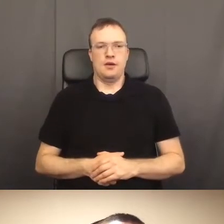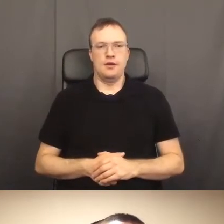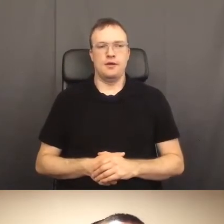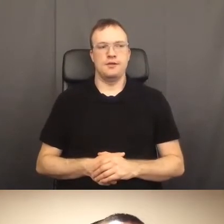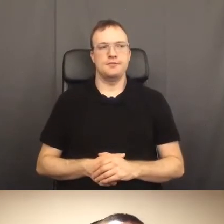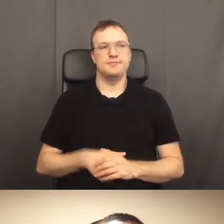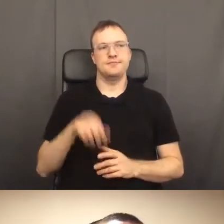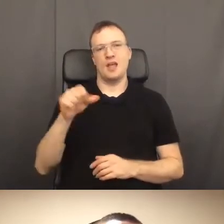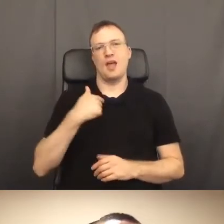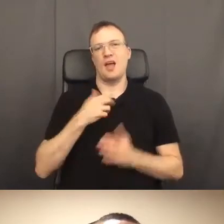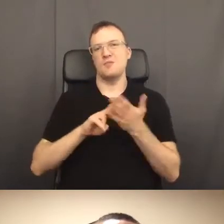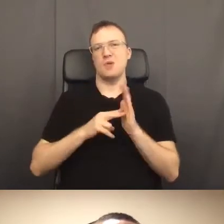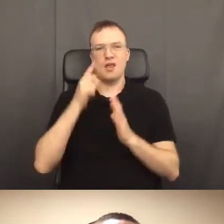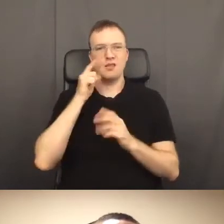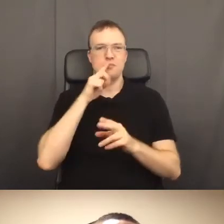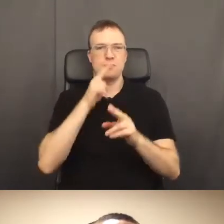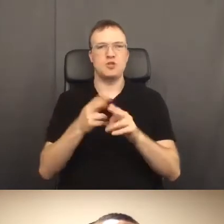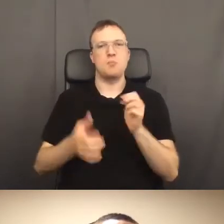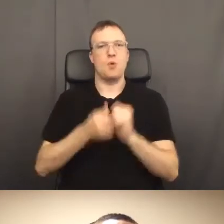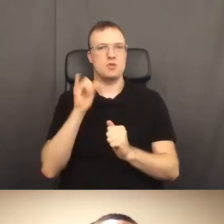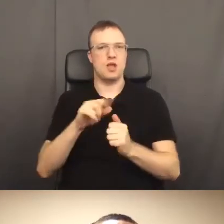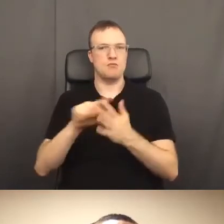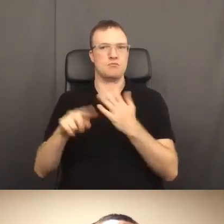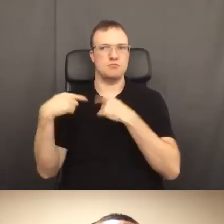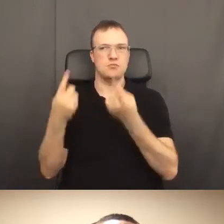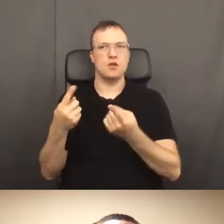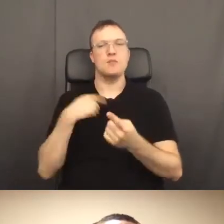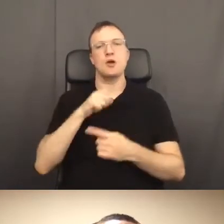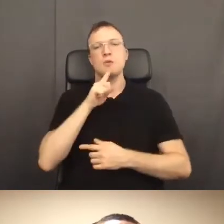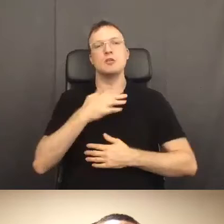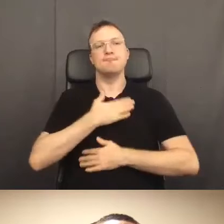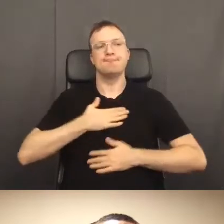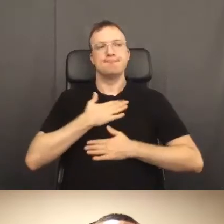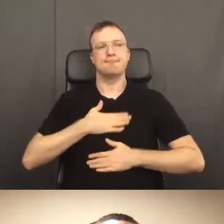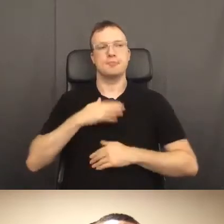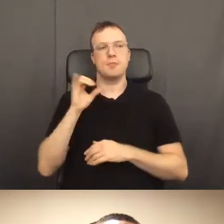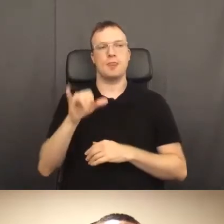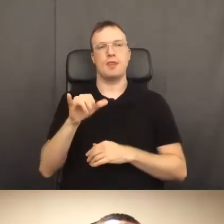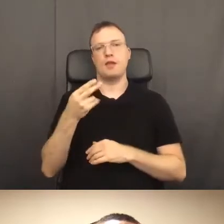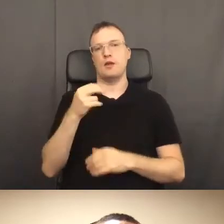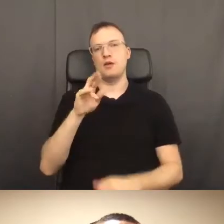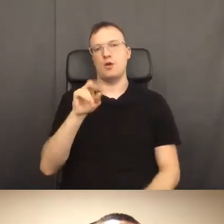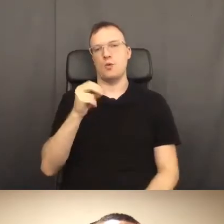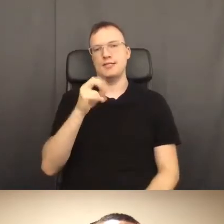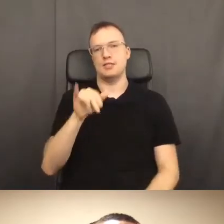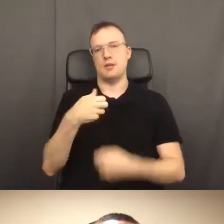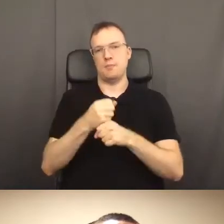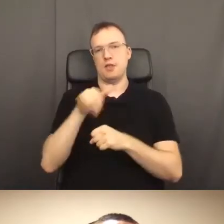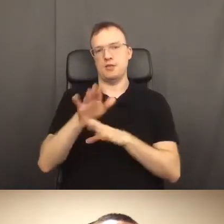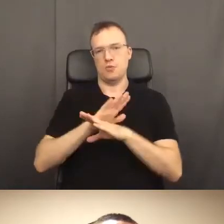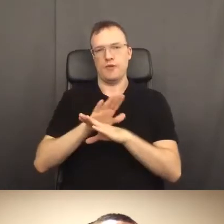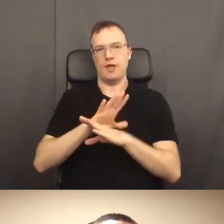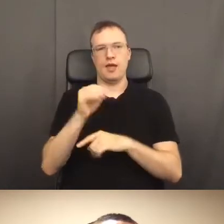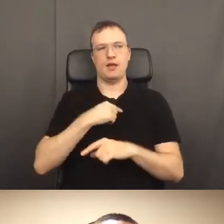Yeah, I mean, I think I've mentioned most of it. I'm really appreciative that Hiroshi made this film, and I think